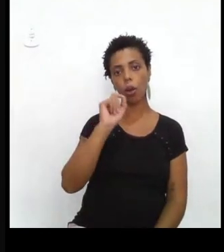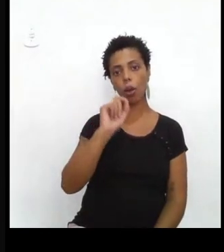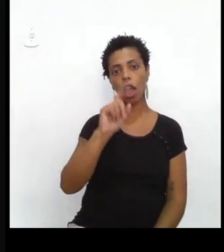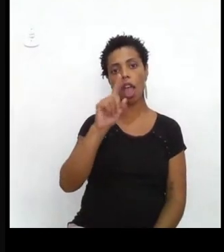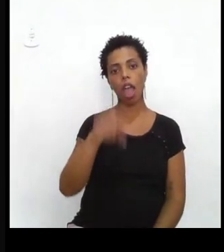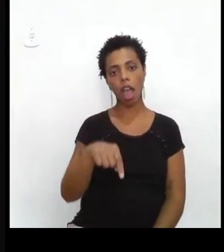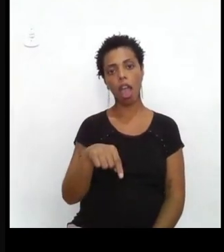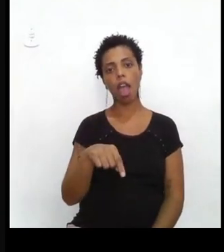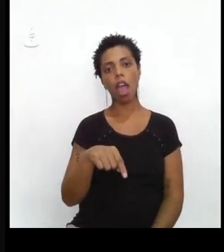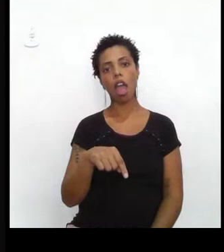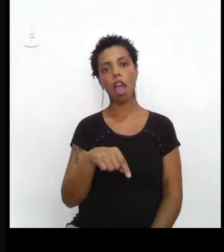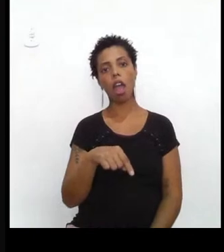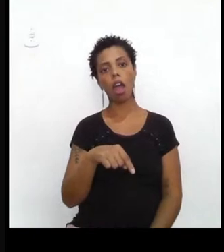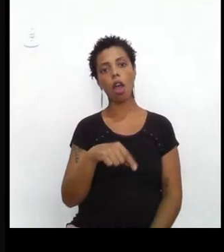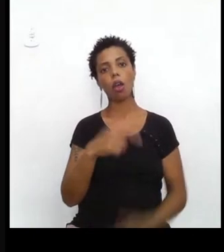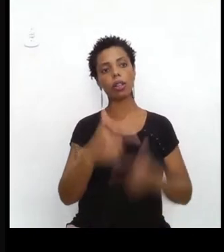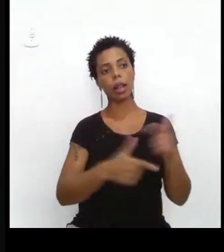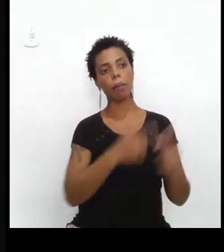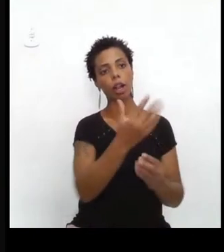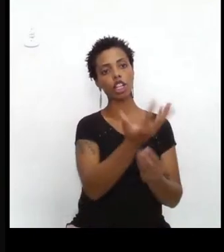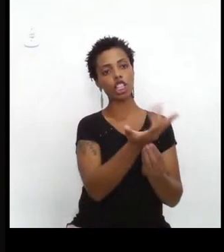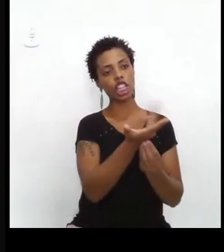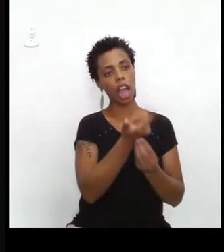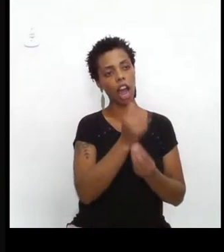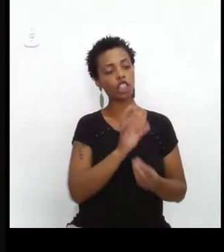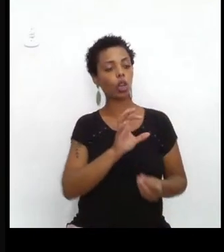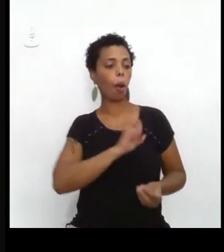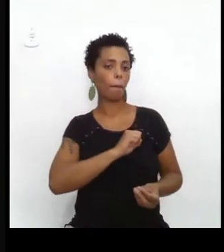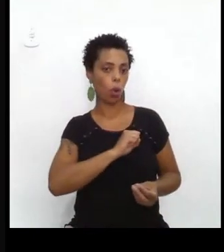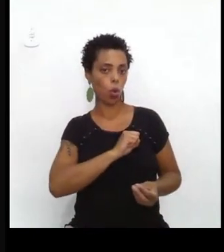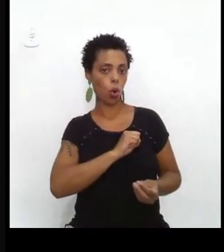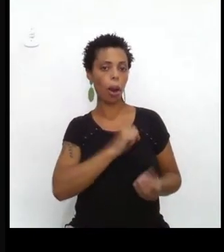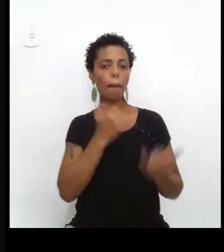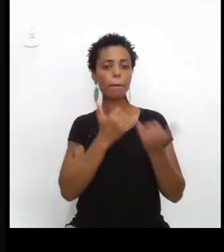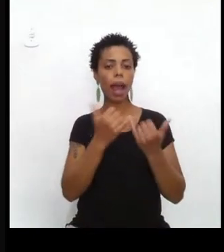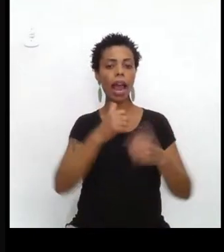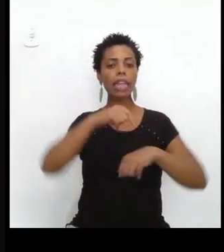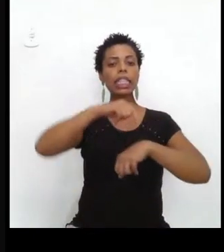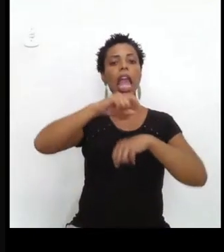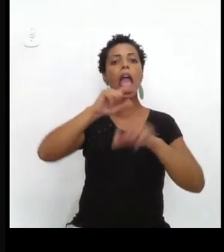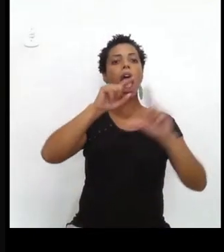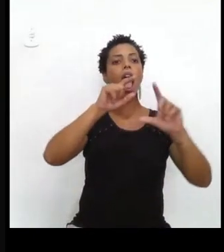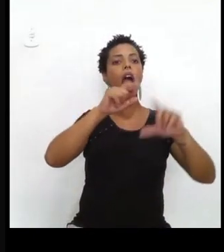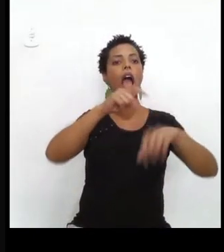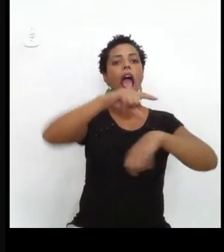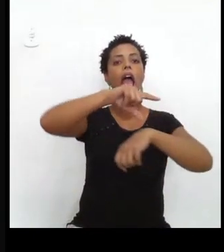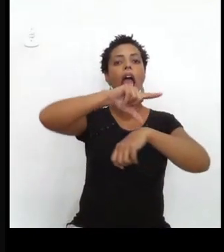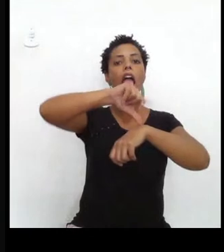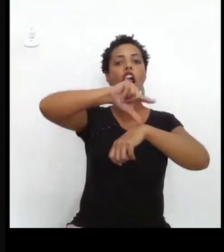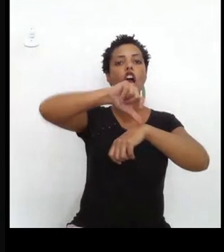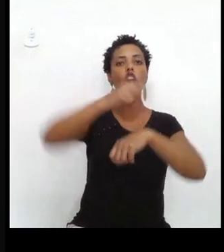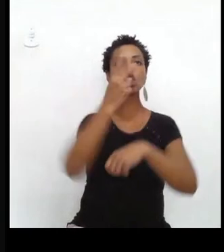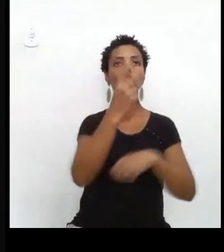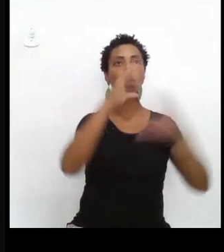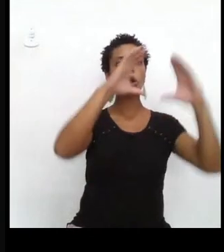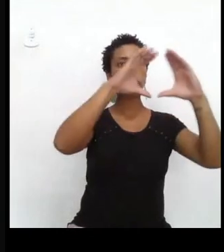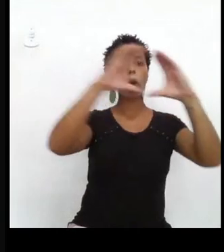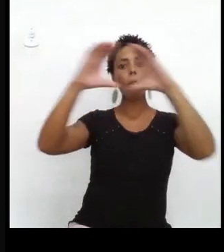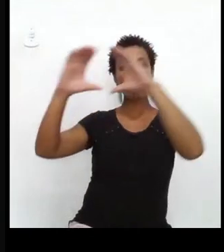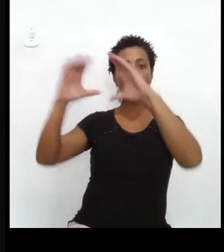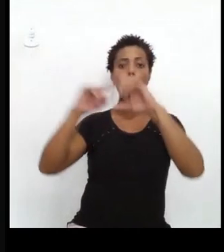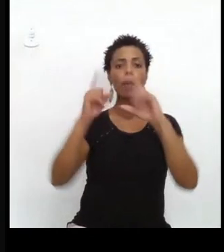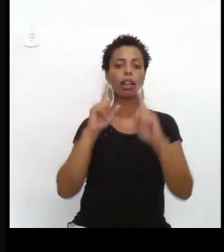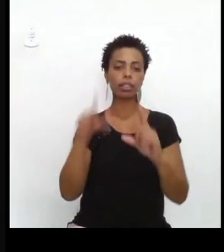Viagra tô indo virgem Tumblr picture tô Pinterest on in steel and